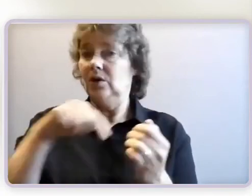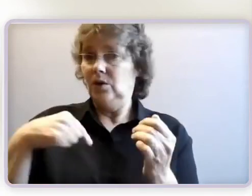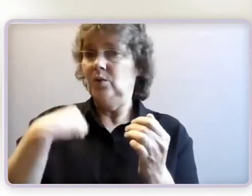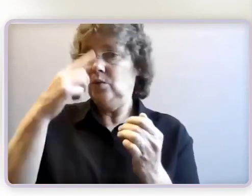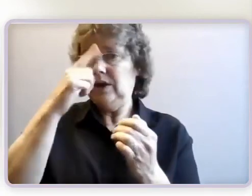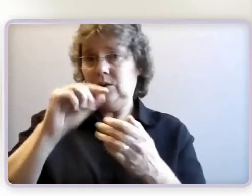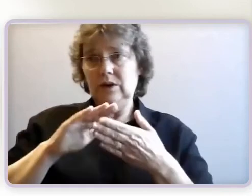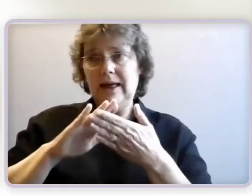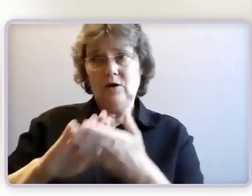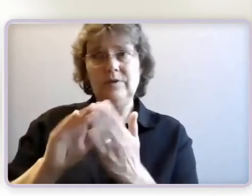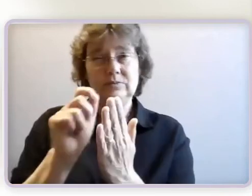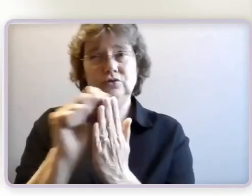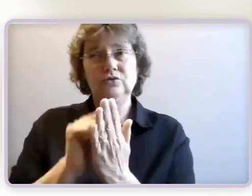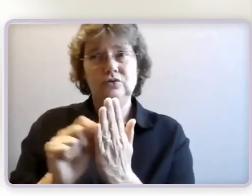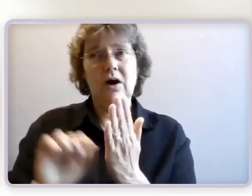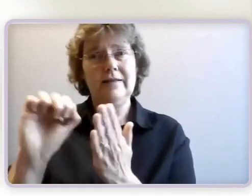some circumstances,